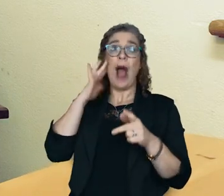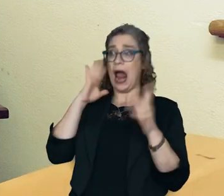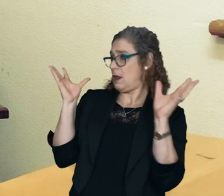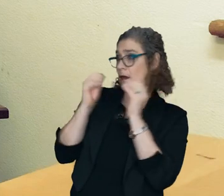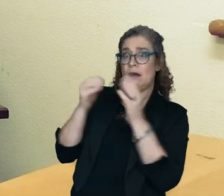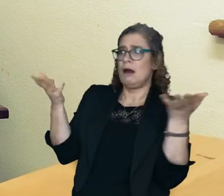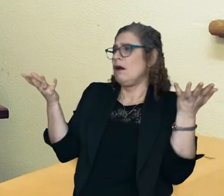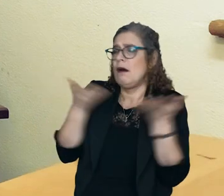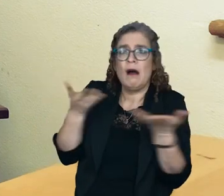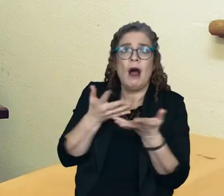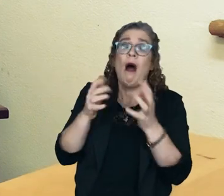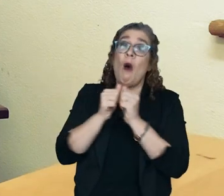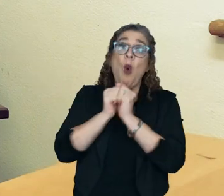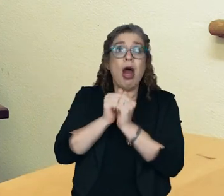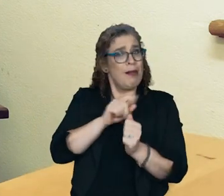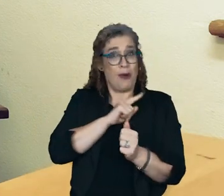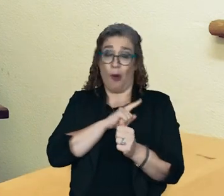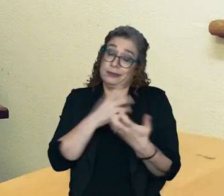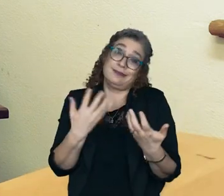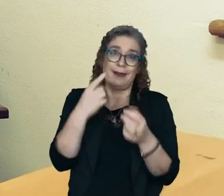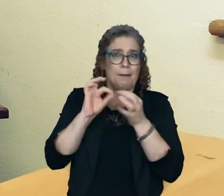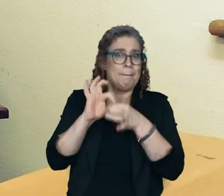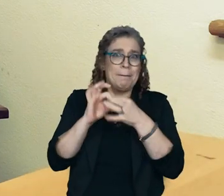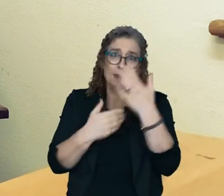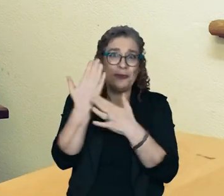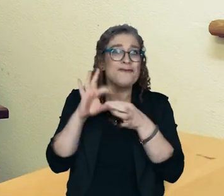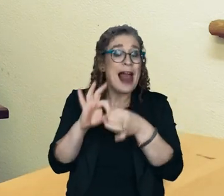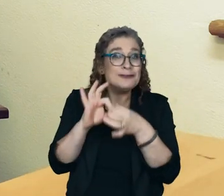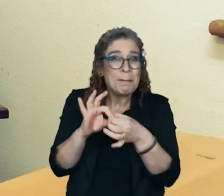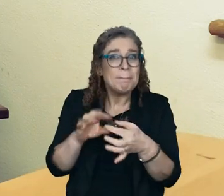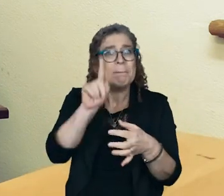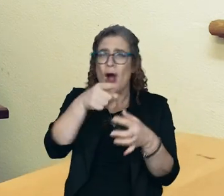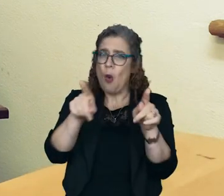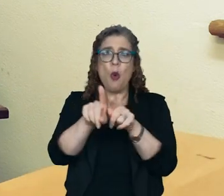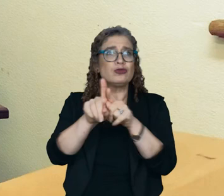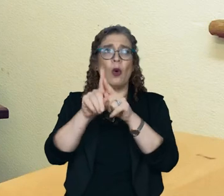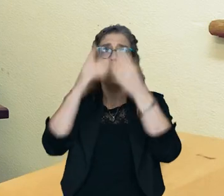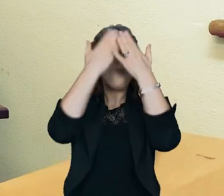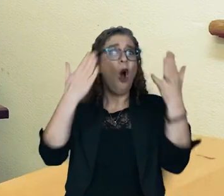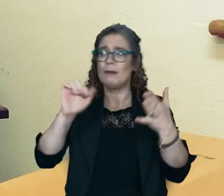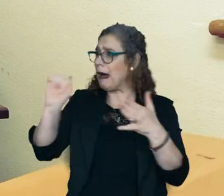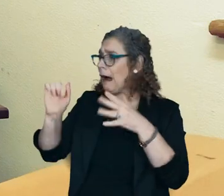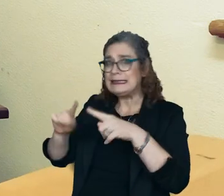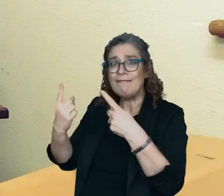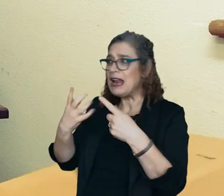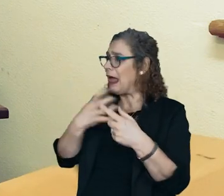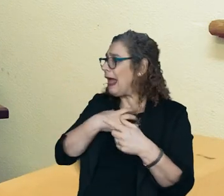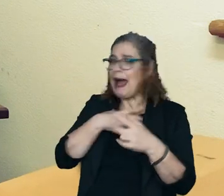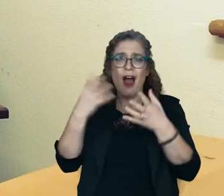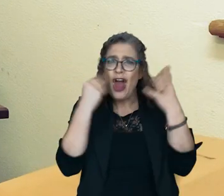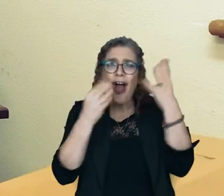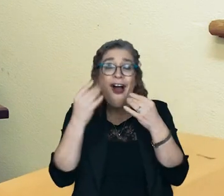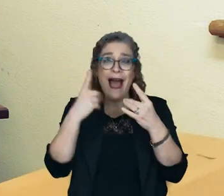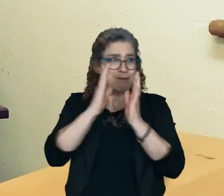those that have gone, in both in terms of relationship, but also understanding, in terms of worship, in terms of prayer, and in